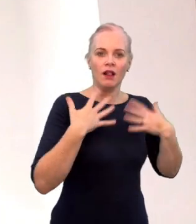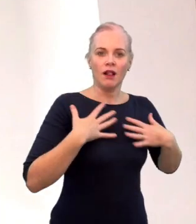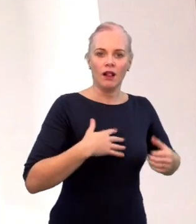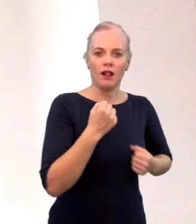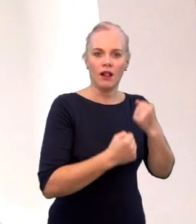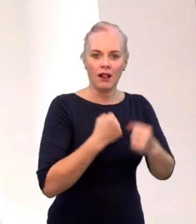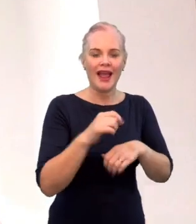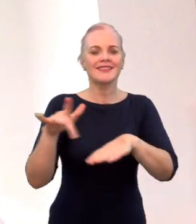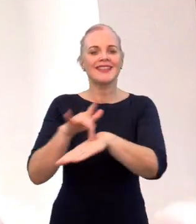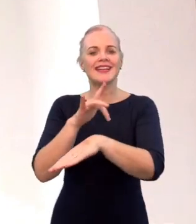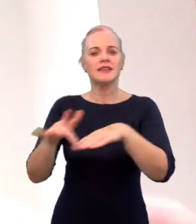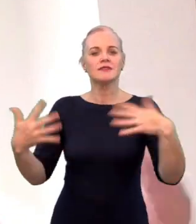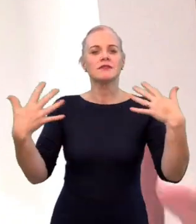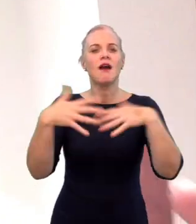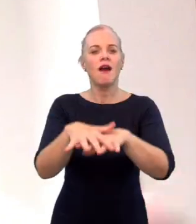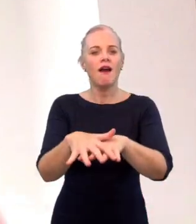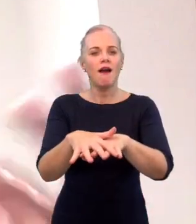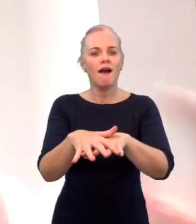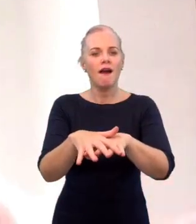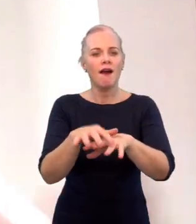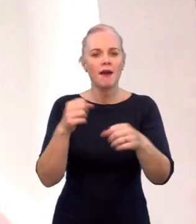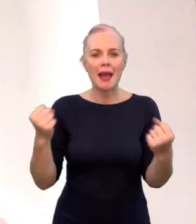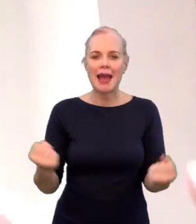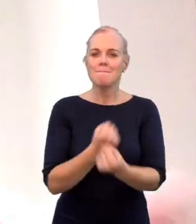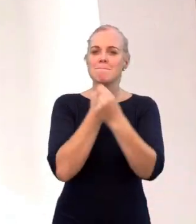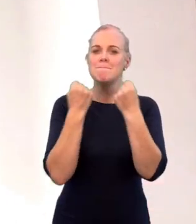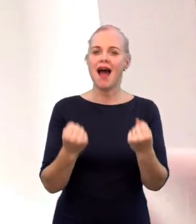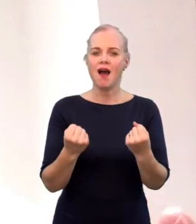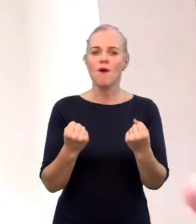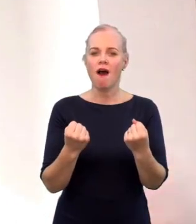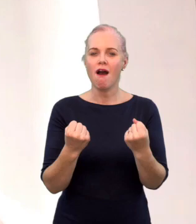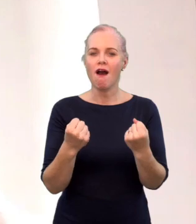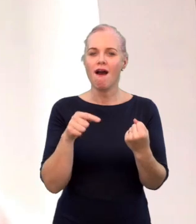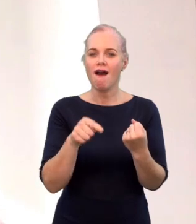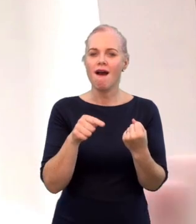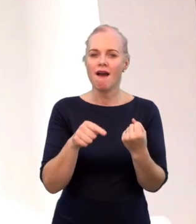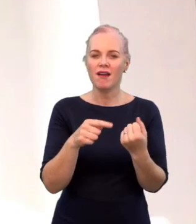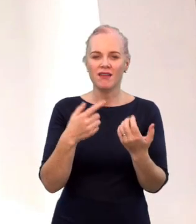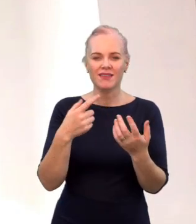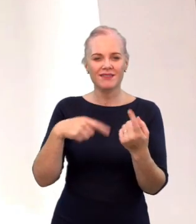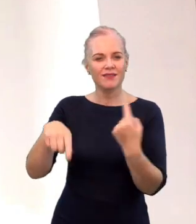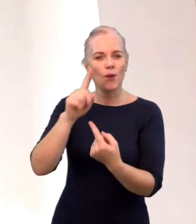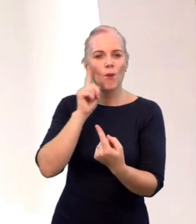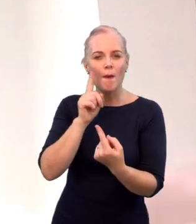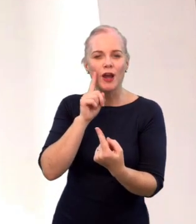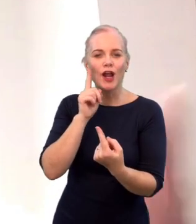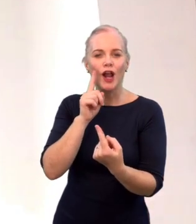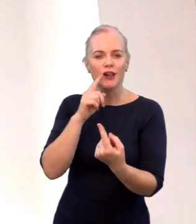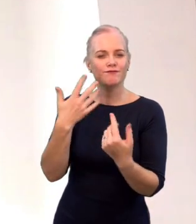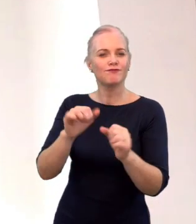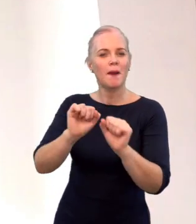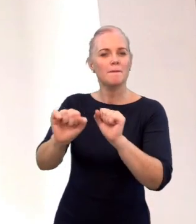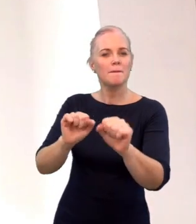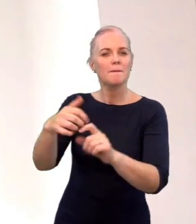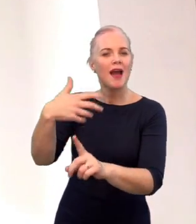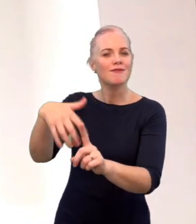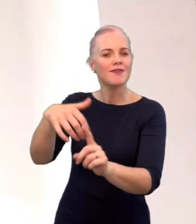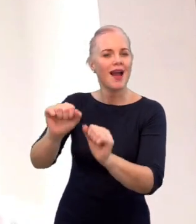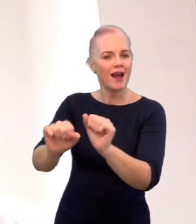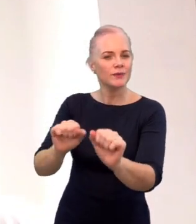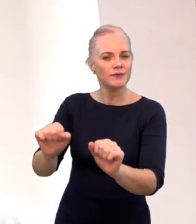physical fitness and theatre together, and use that as a means to empower, like I said, primarily women and girls from marginalised